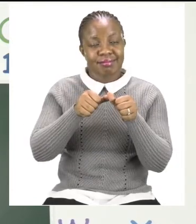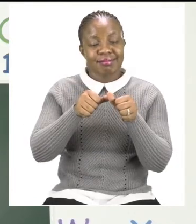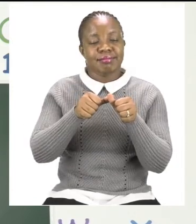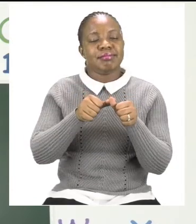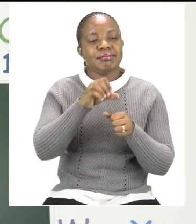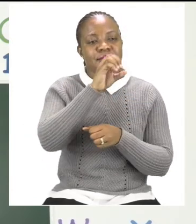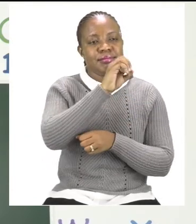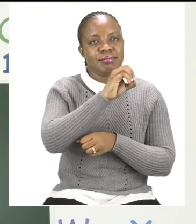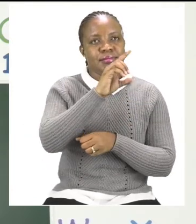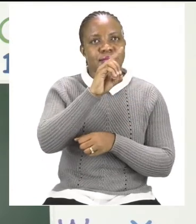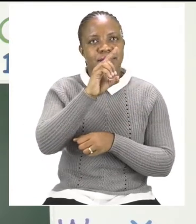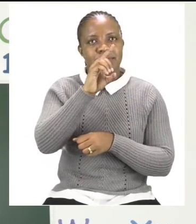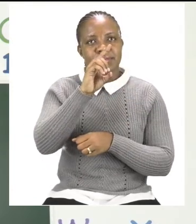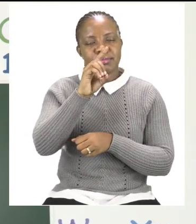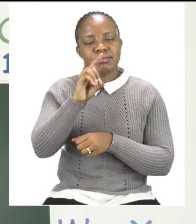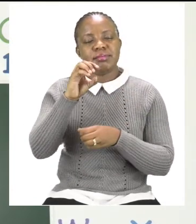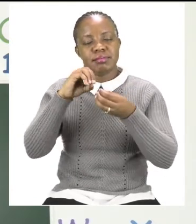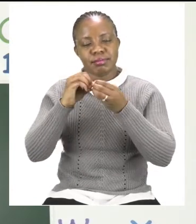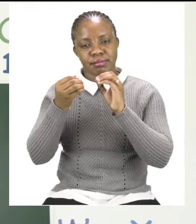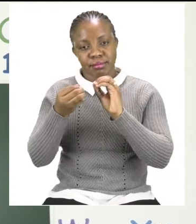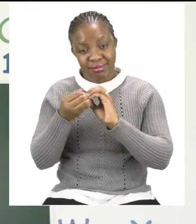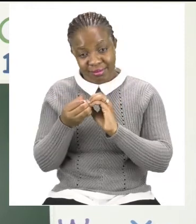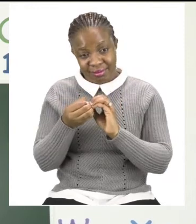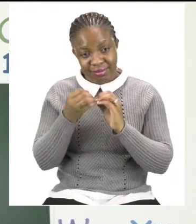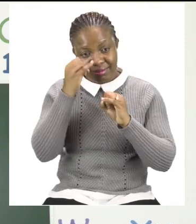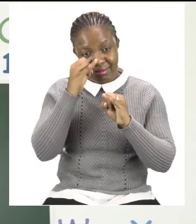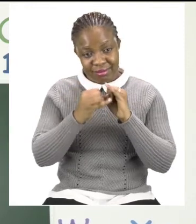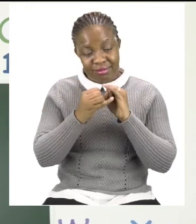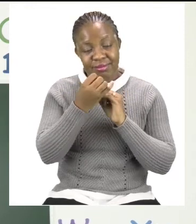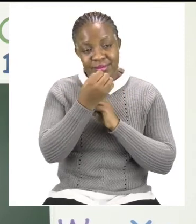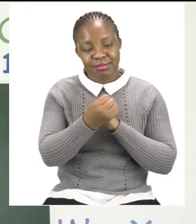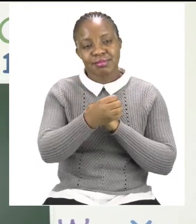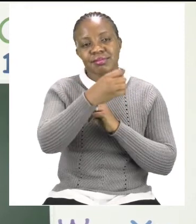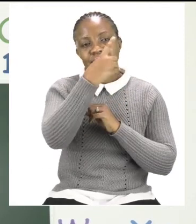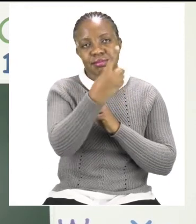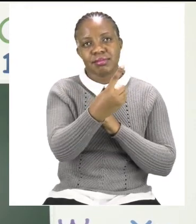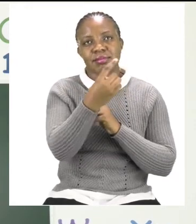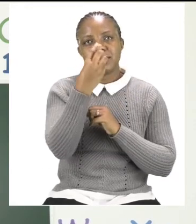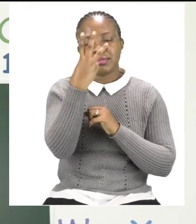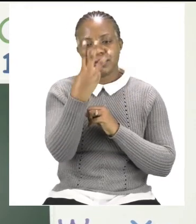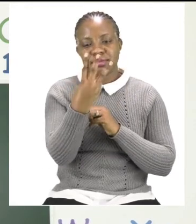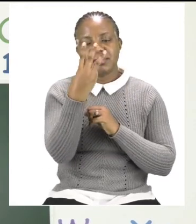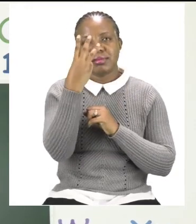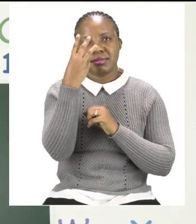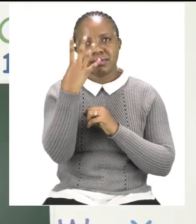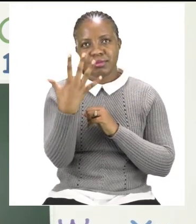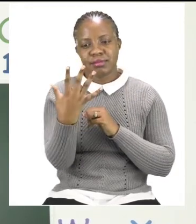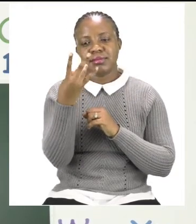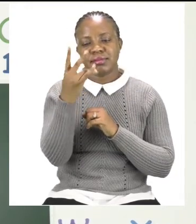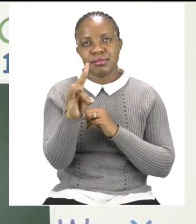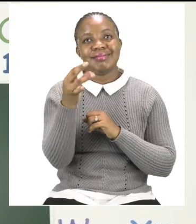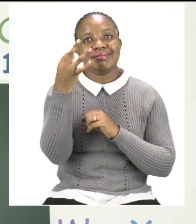with 1, 3, 5, 7, and